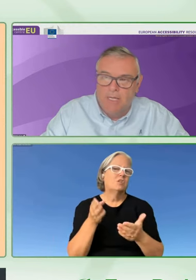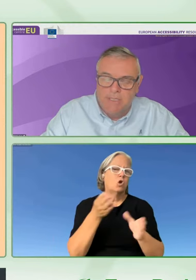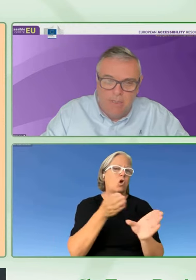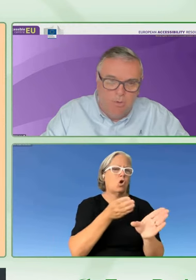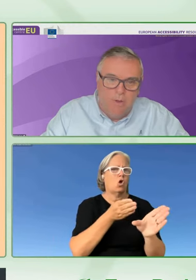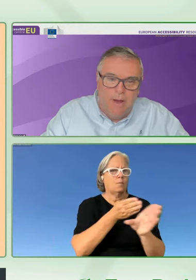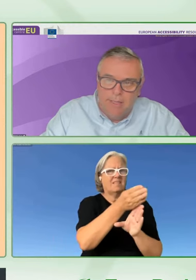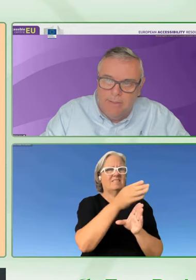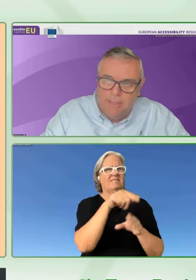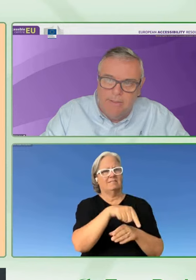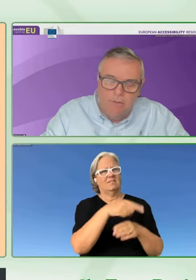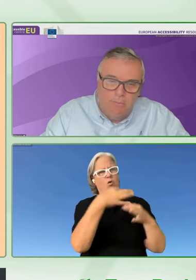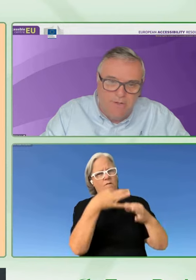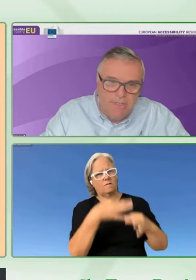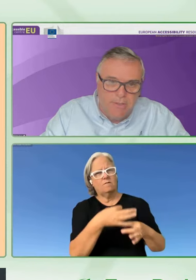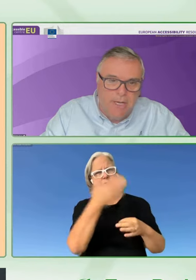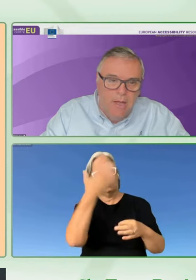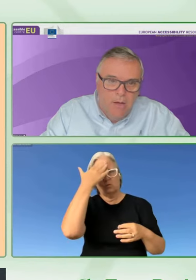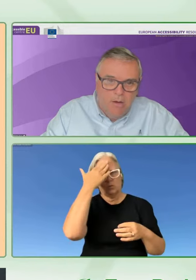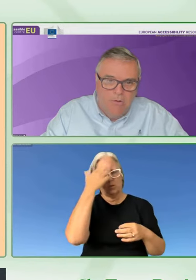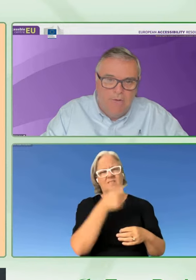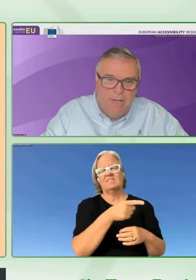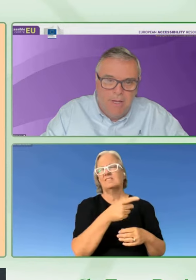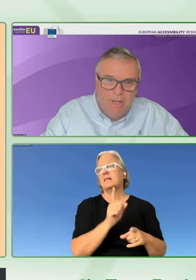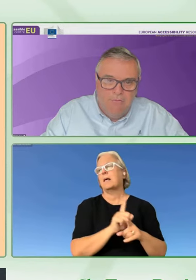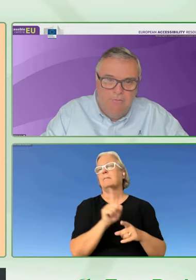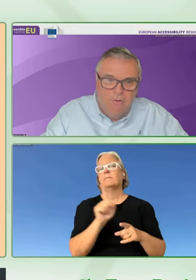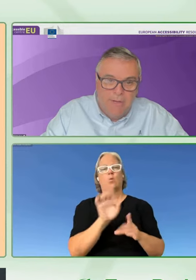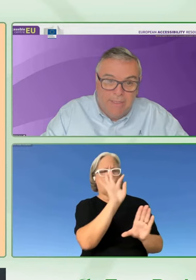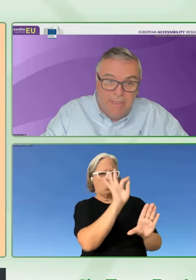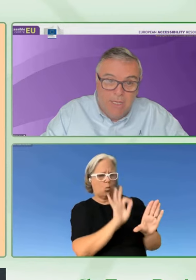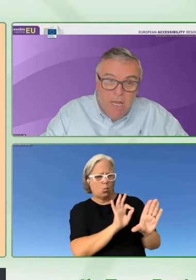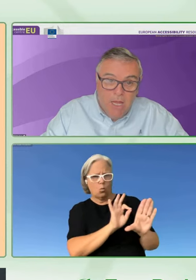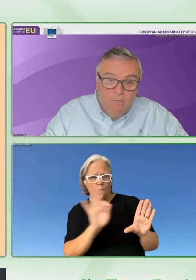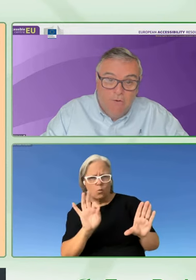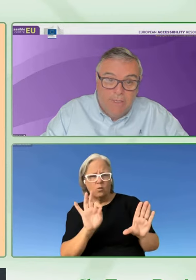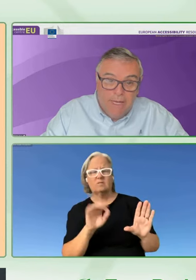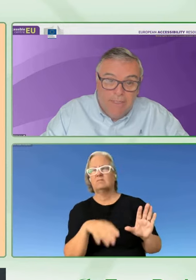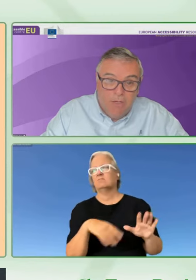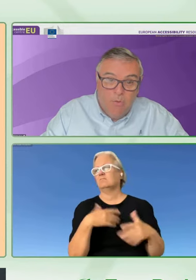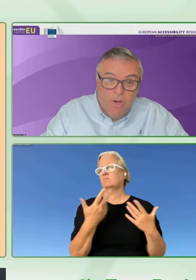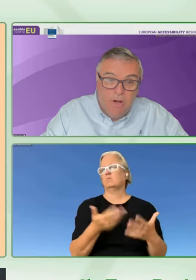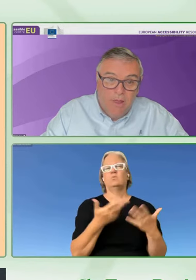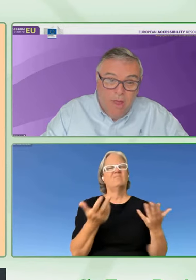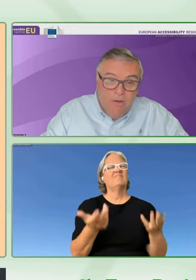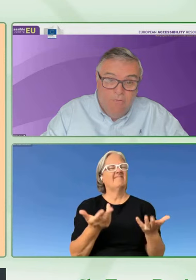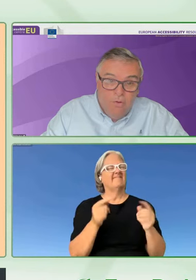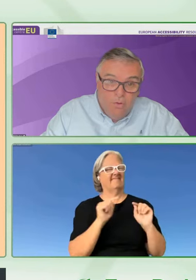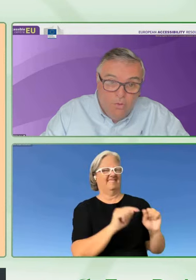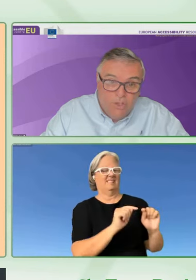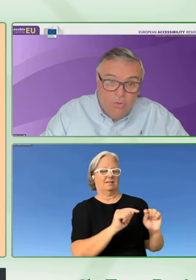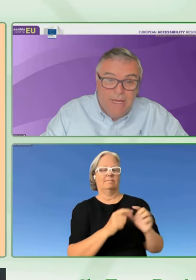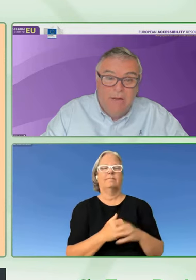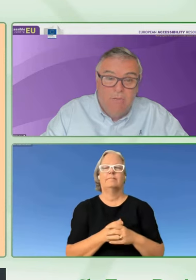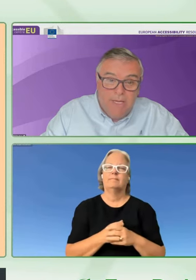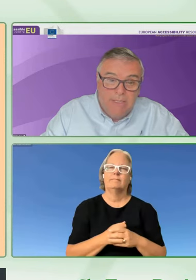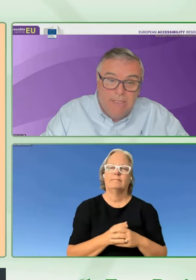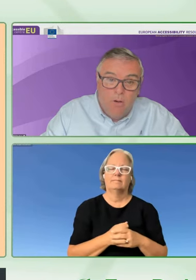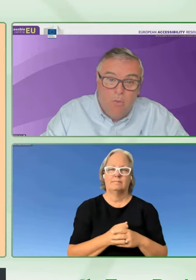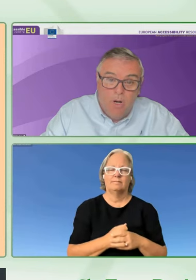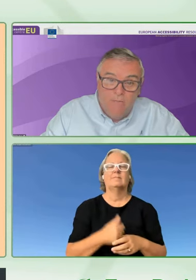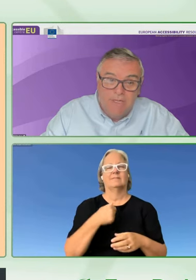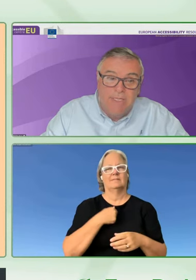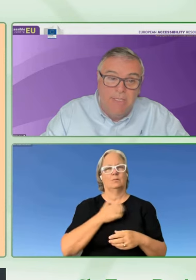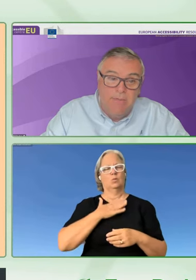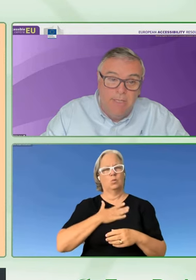professional, for example, architects or professional of informatics. For that, we are focused to increase